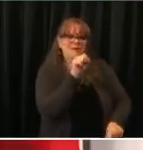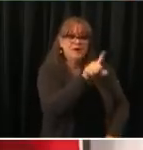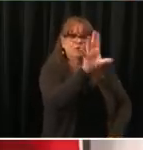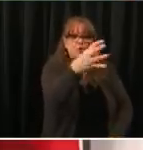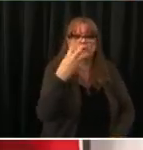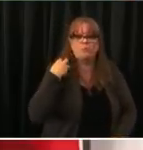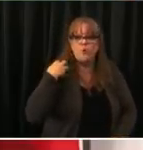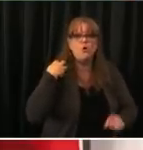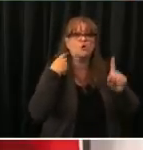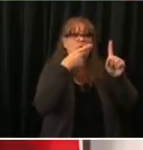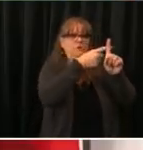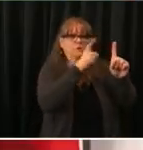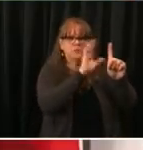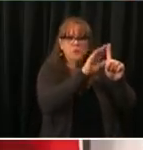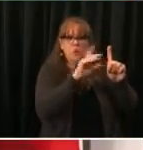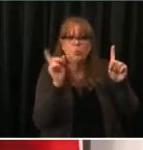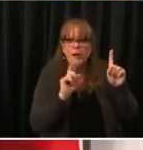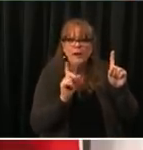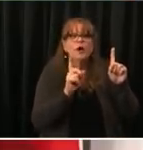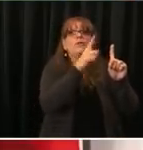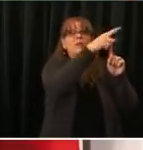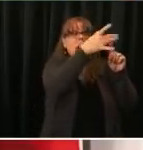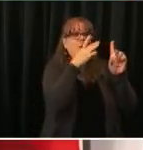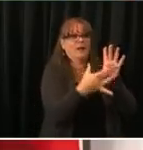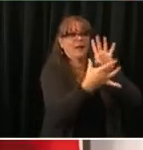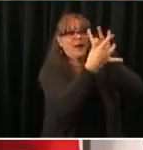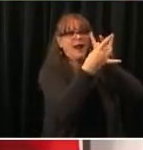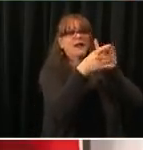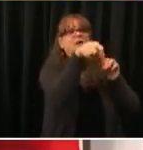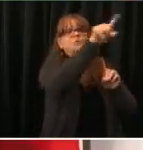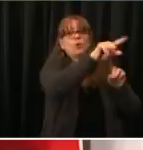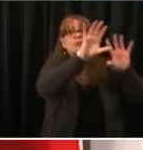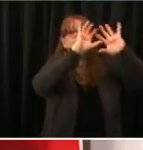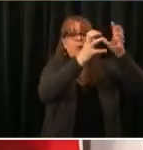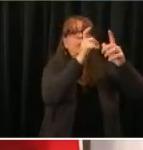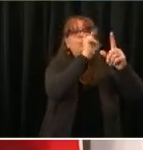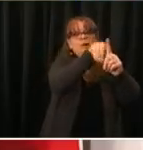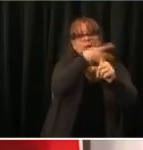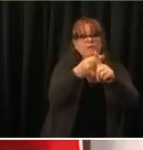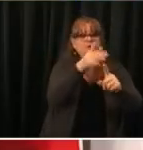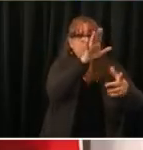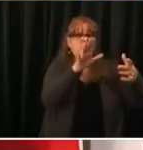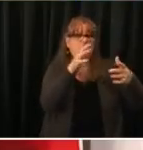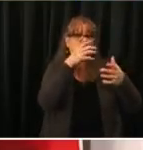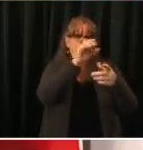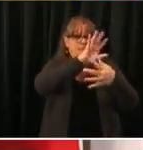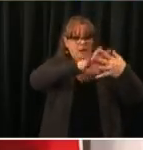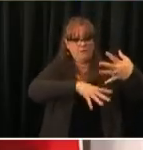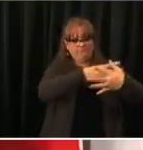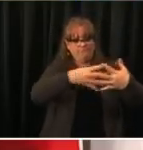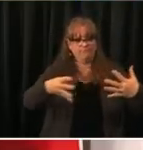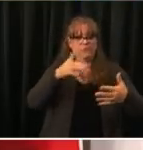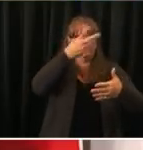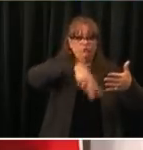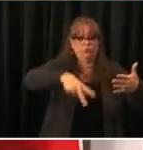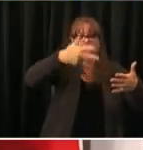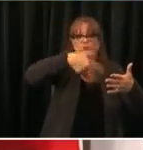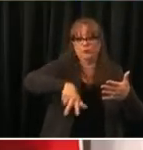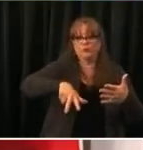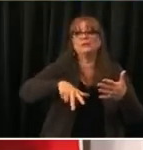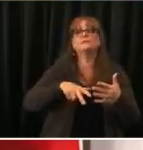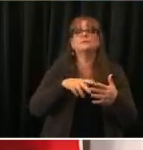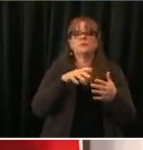them over the 2 or 3 week period to vaccinate their entire student-facing group. So it applies to educators, paraprofessionals, anybody student-facing.